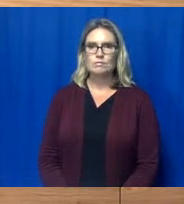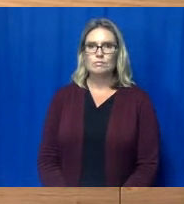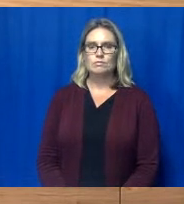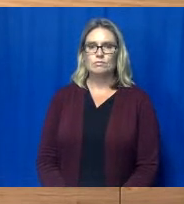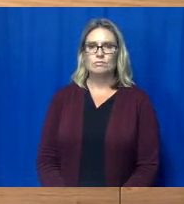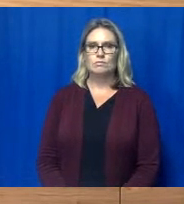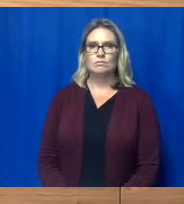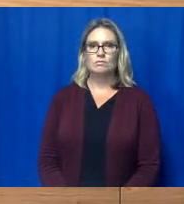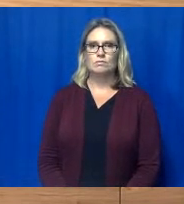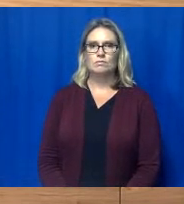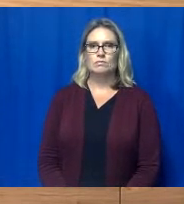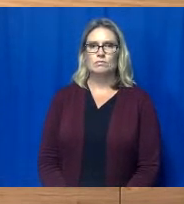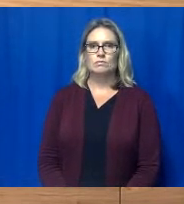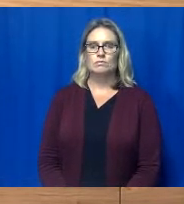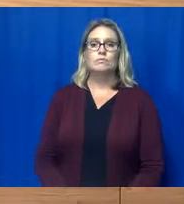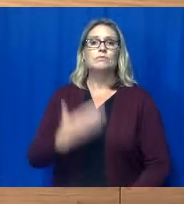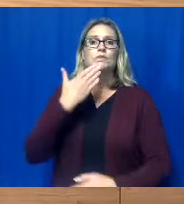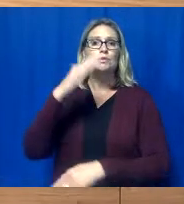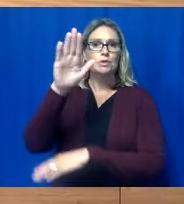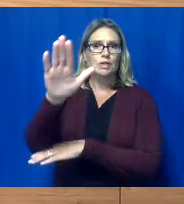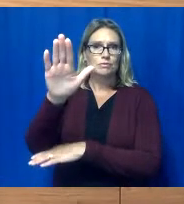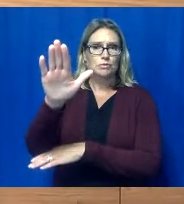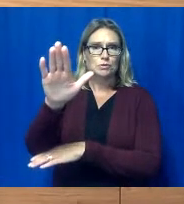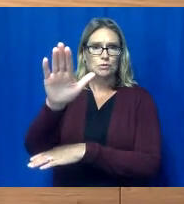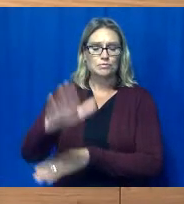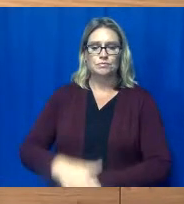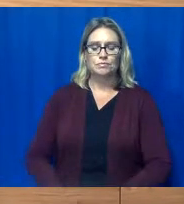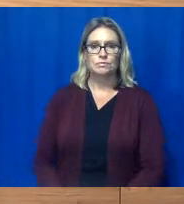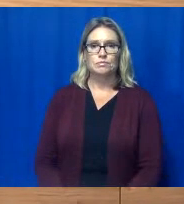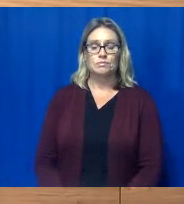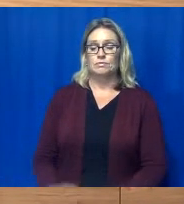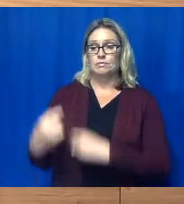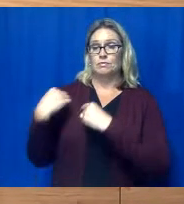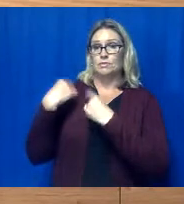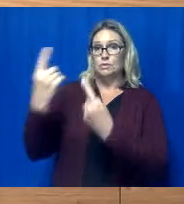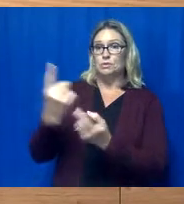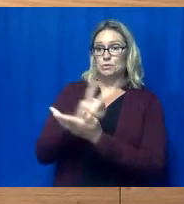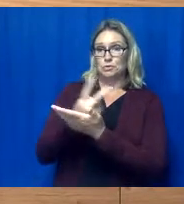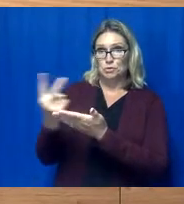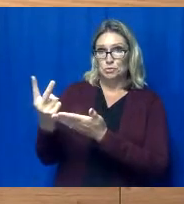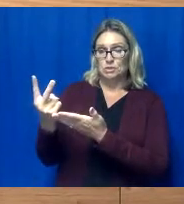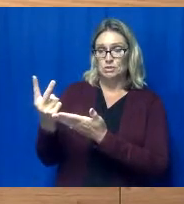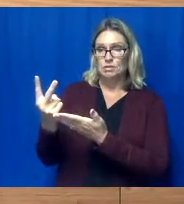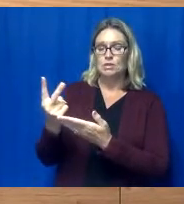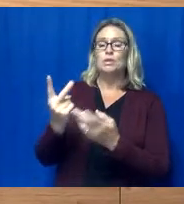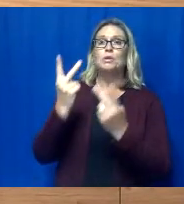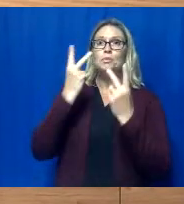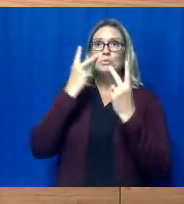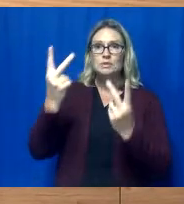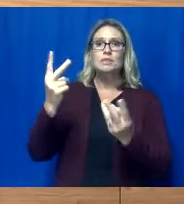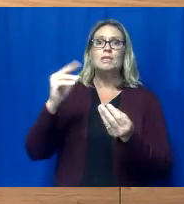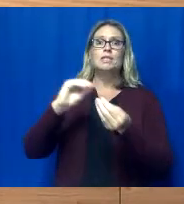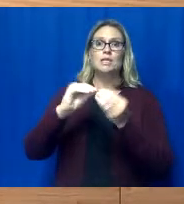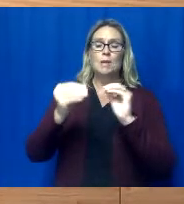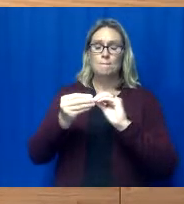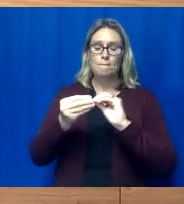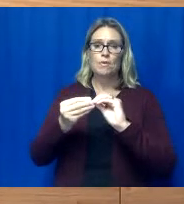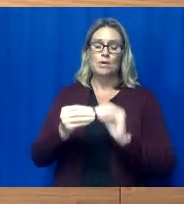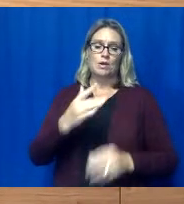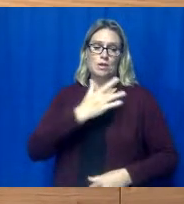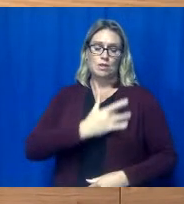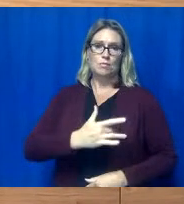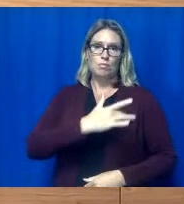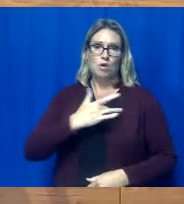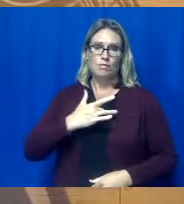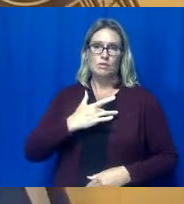Good afternoon, everyone. For the past 2 weeks, we've observed the number of COVID-19 cases in our province